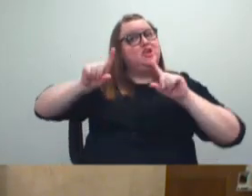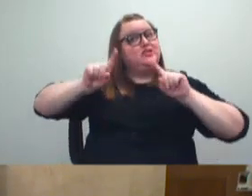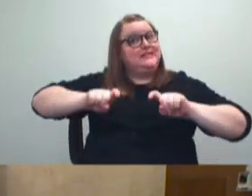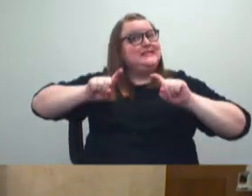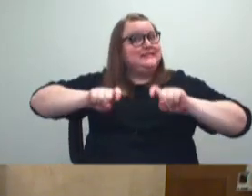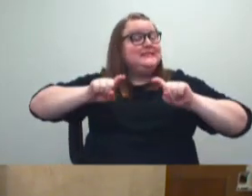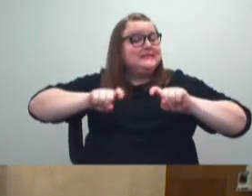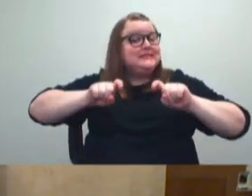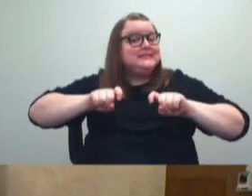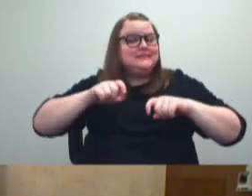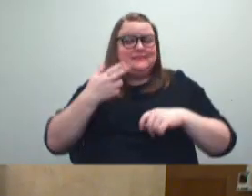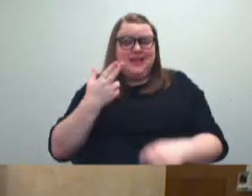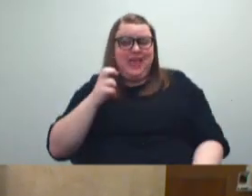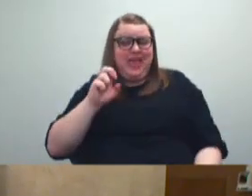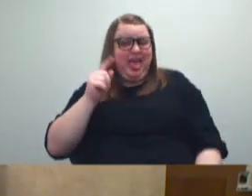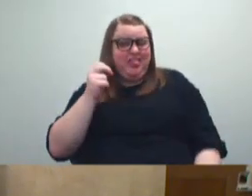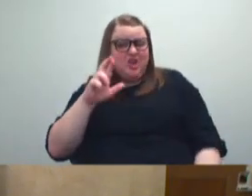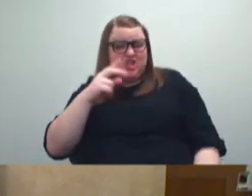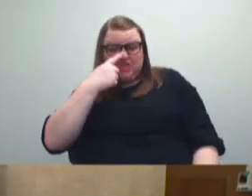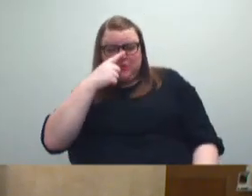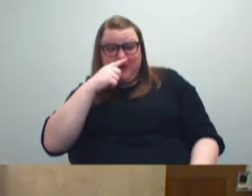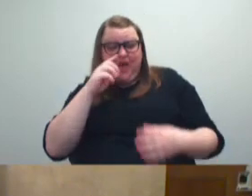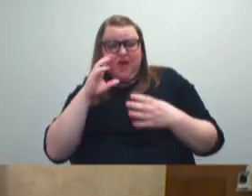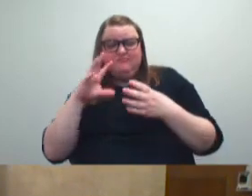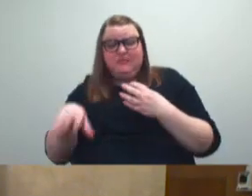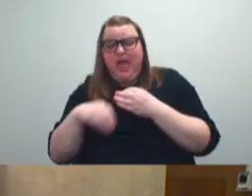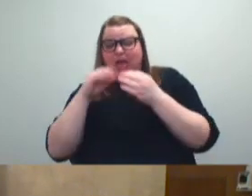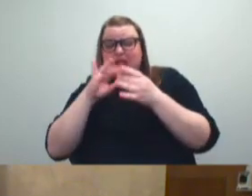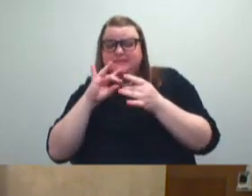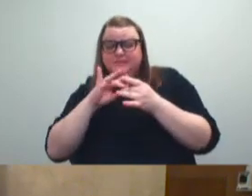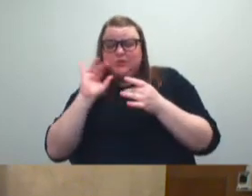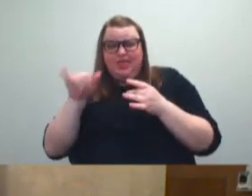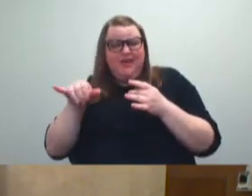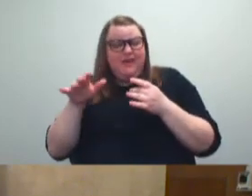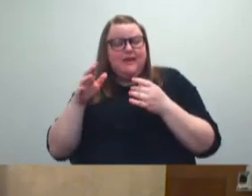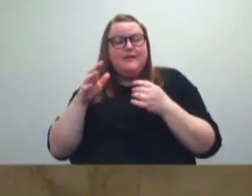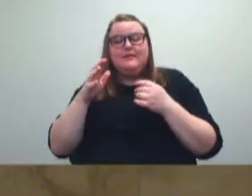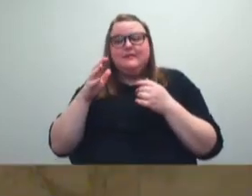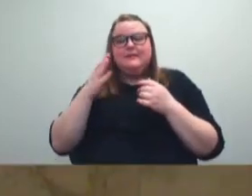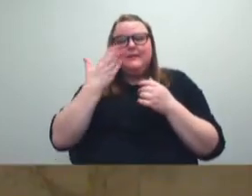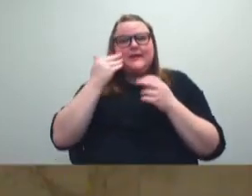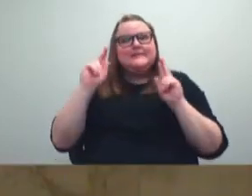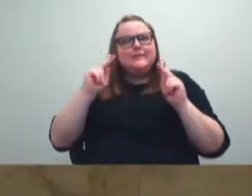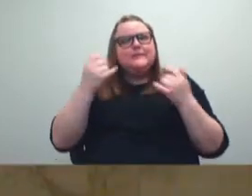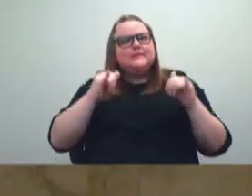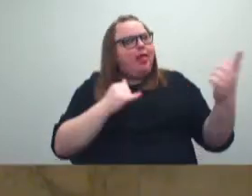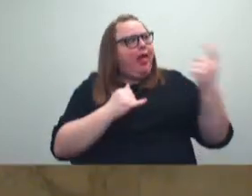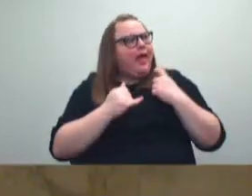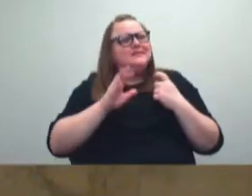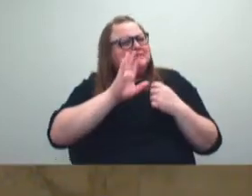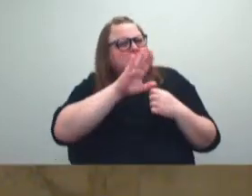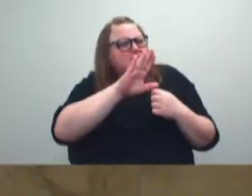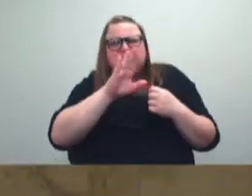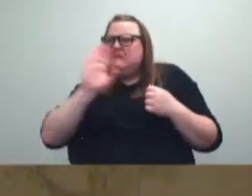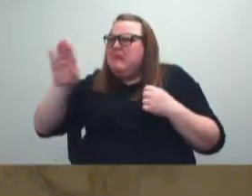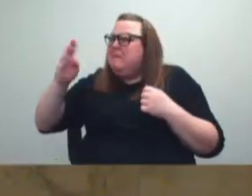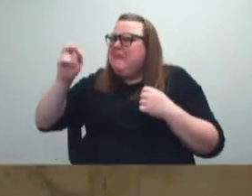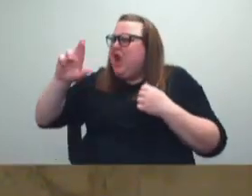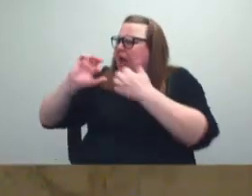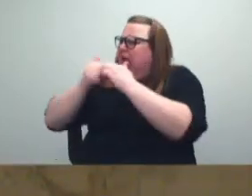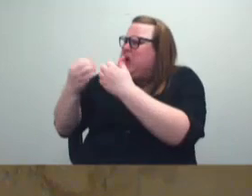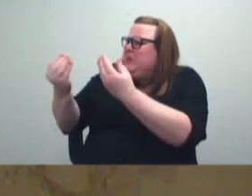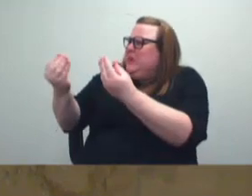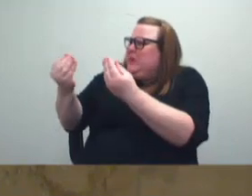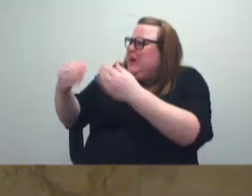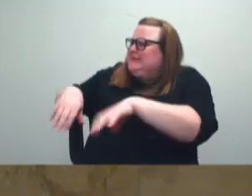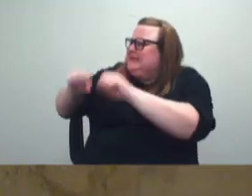to talk a little bit about that so people know how to access that. Because I still get people saying, Mayor, how do I get tested? So along with Renown and the health